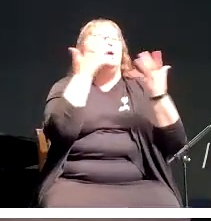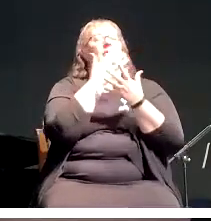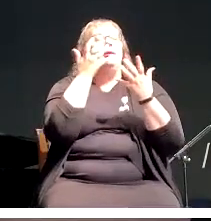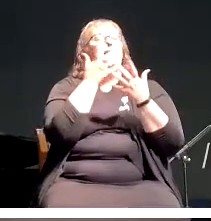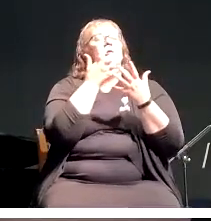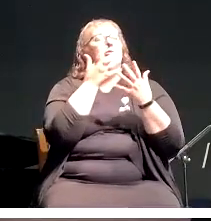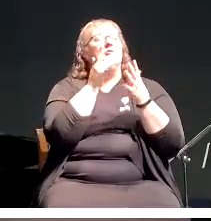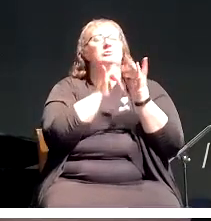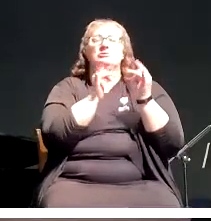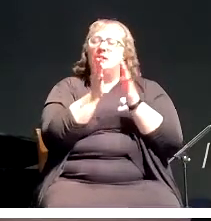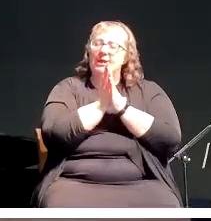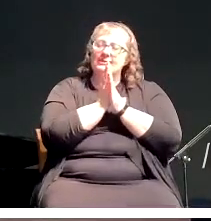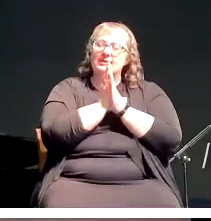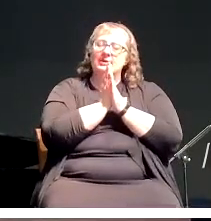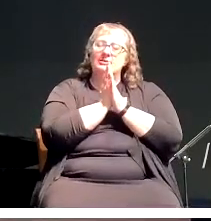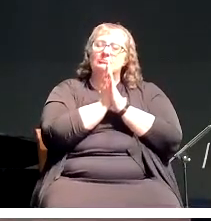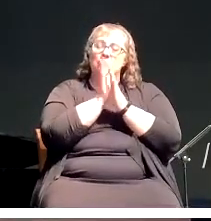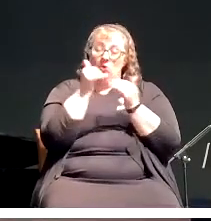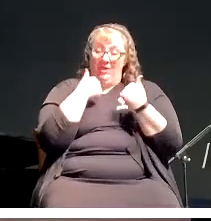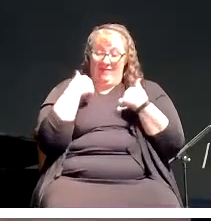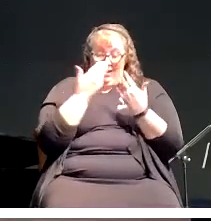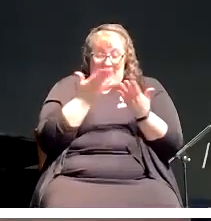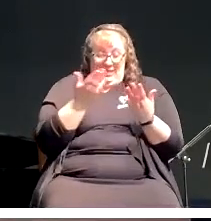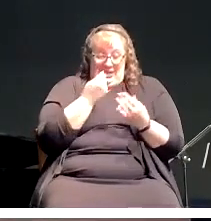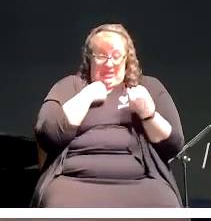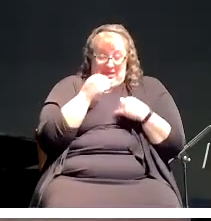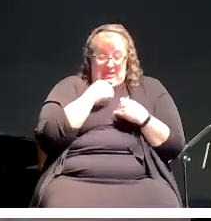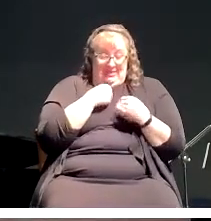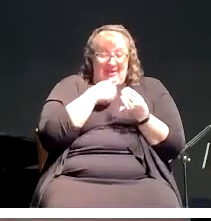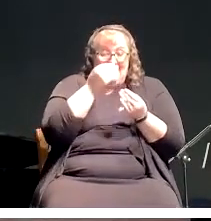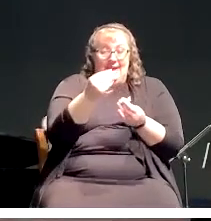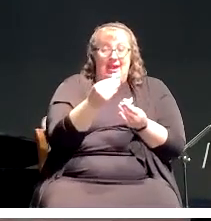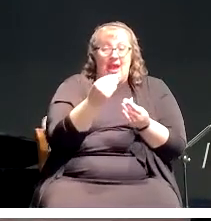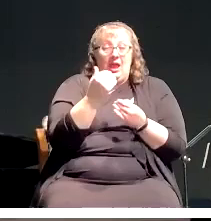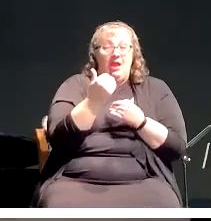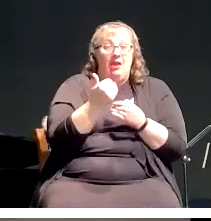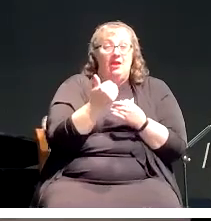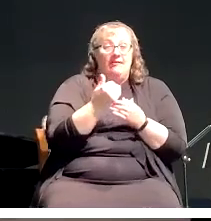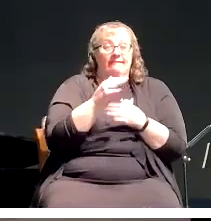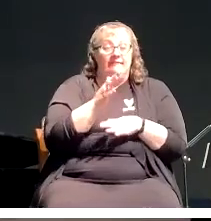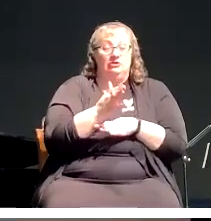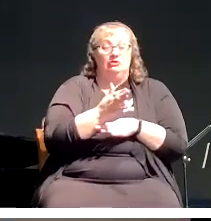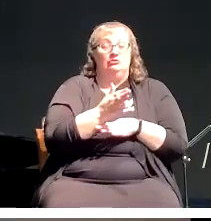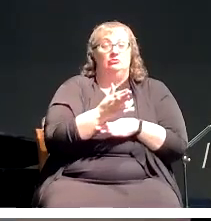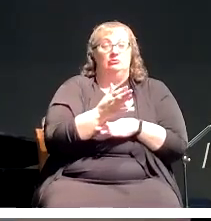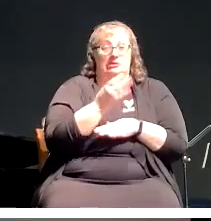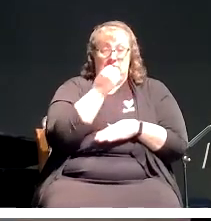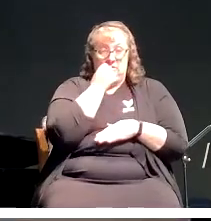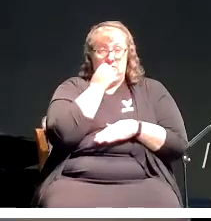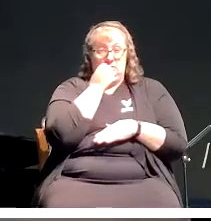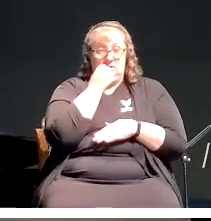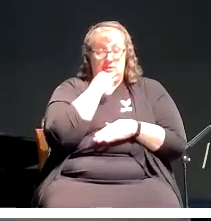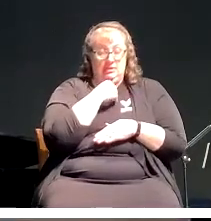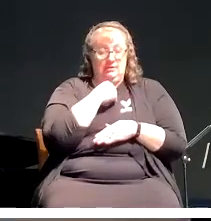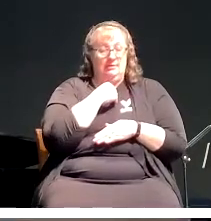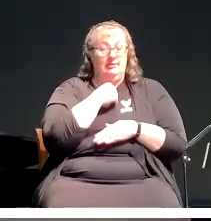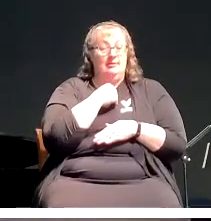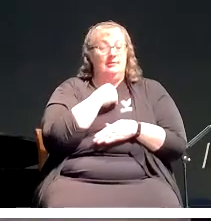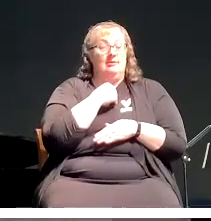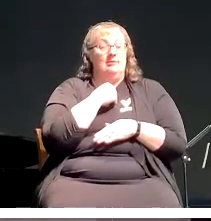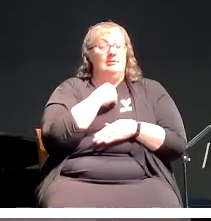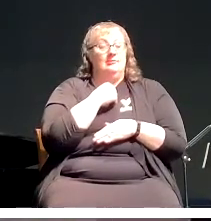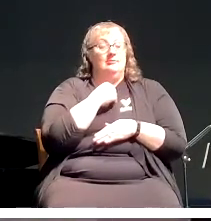them, do you have anything here to eat? They gave him a piece of broiled fish, and he took it and ate it in their